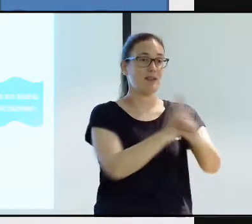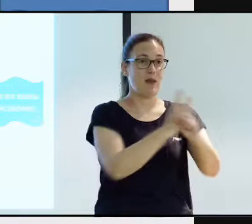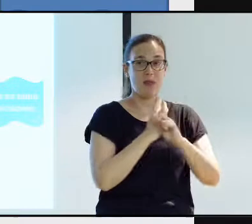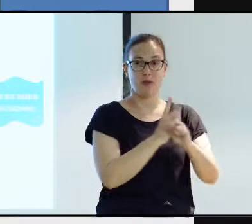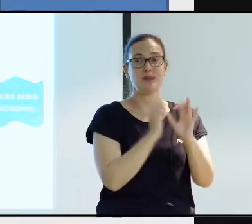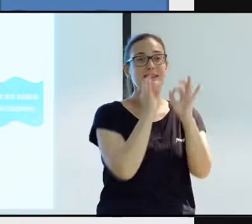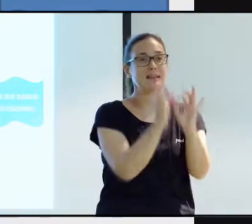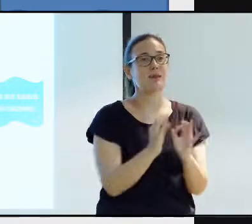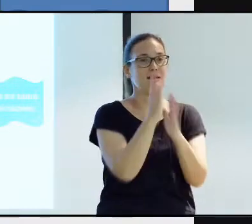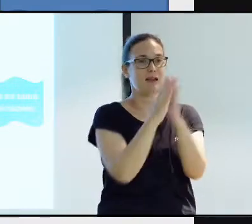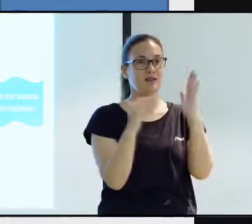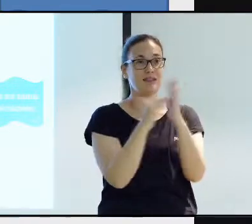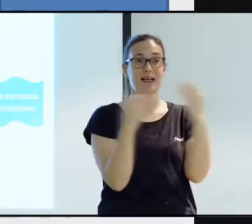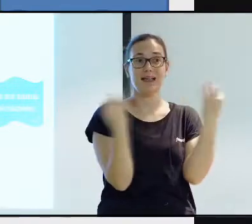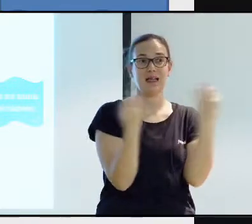assistant has to